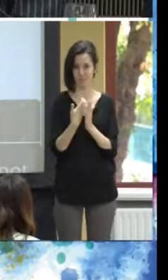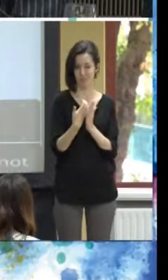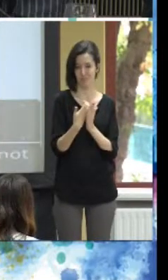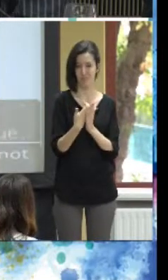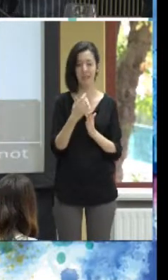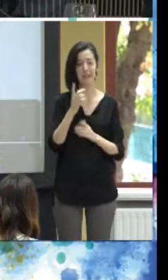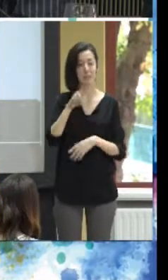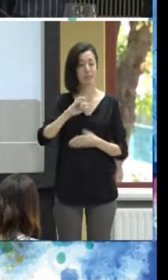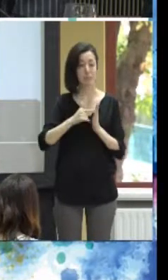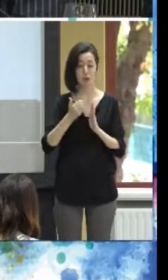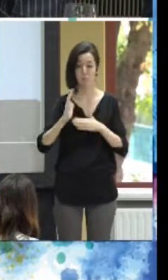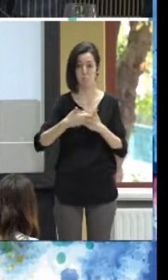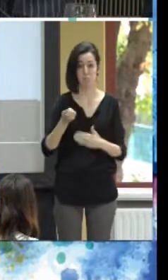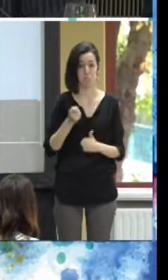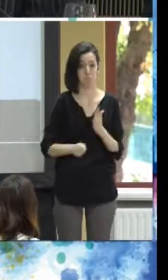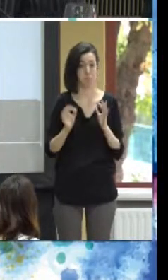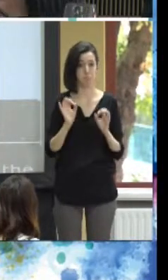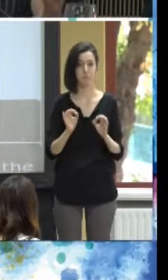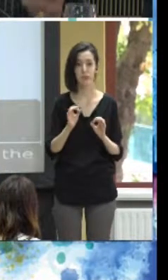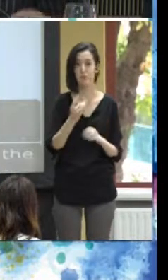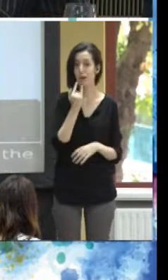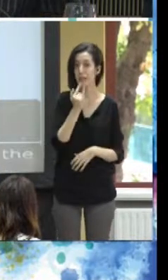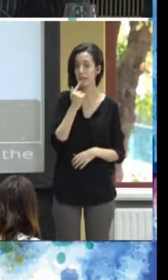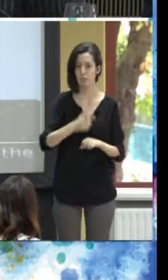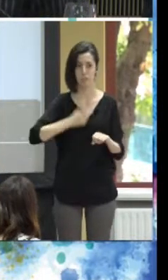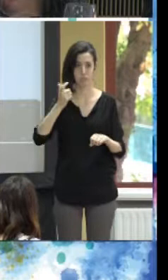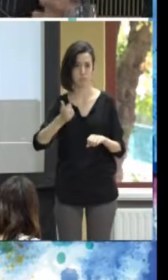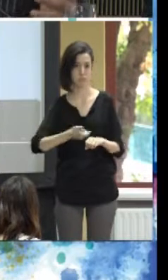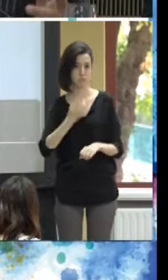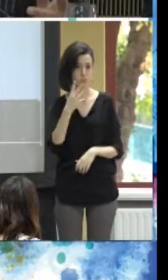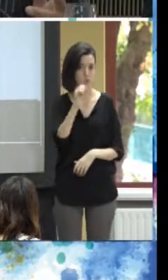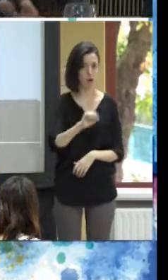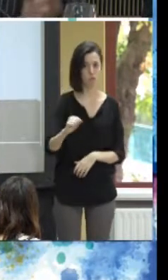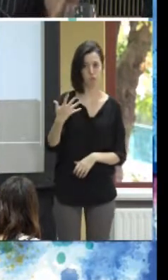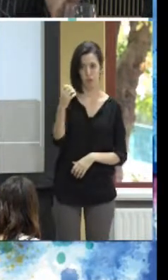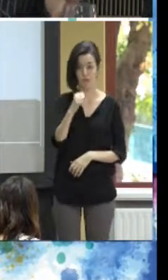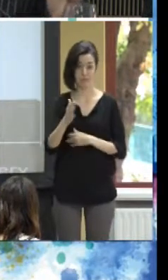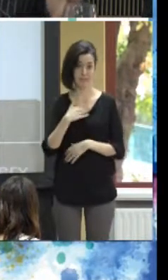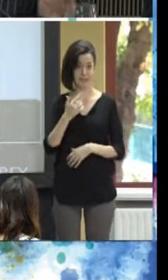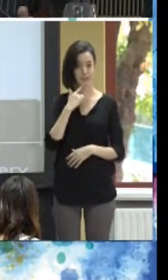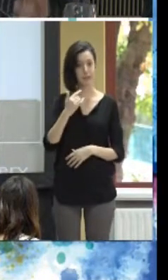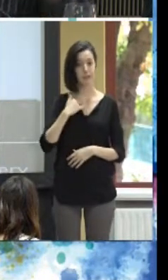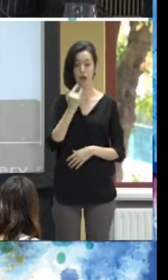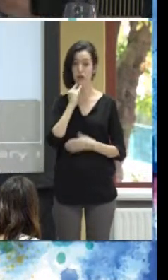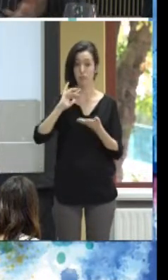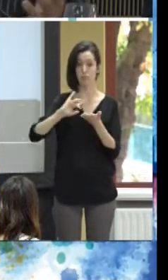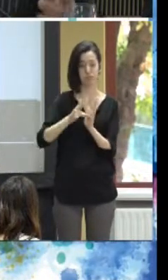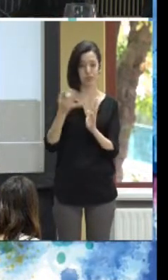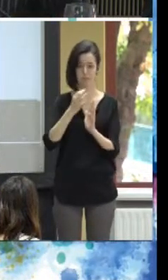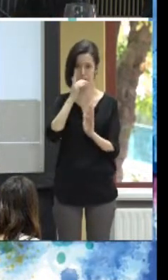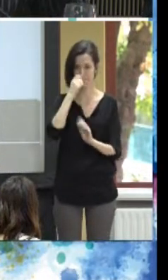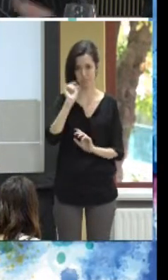years. So it's once the battery ran out or you're out of charge, throw it away, because after 5 years, and